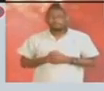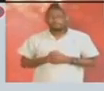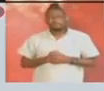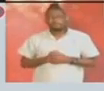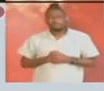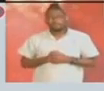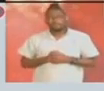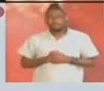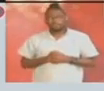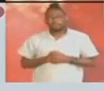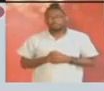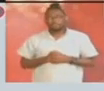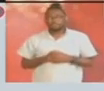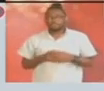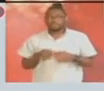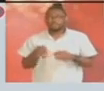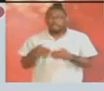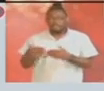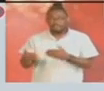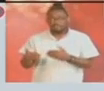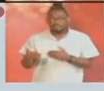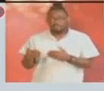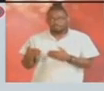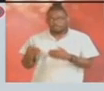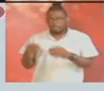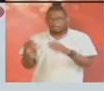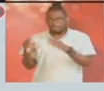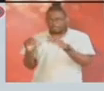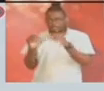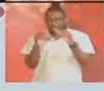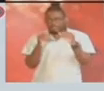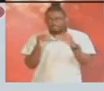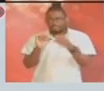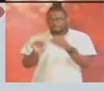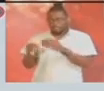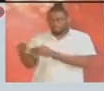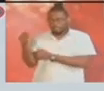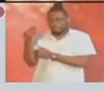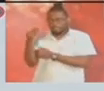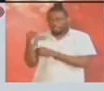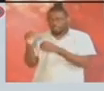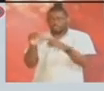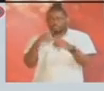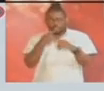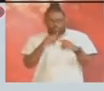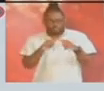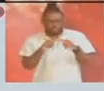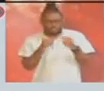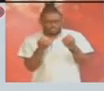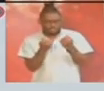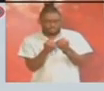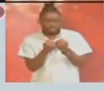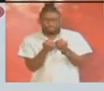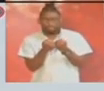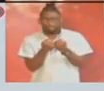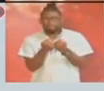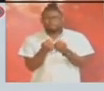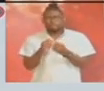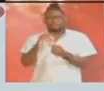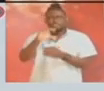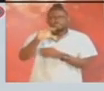After discussions this morning with the health team, Chief Medical Officer Dr.